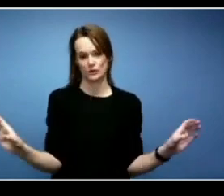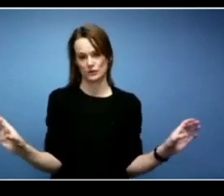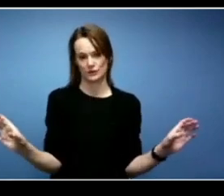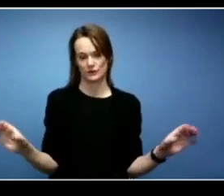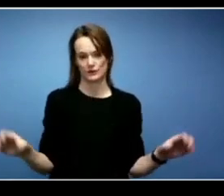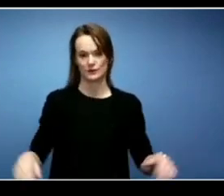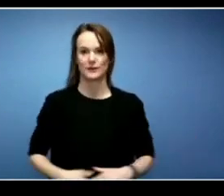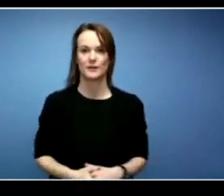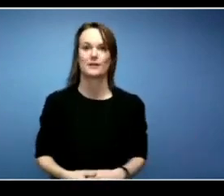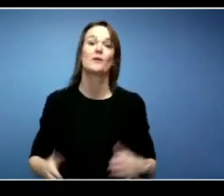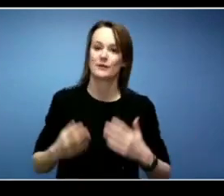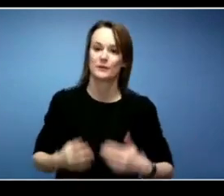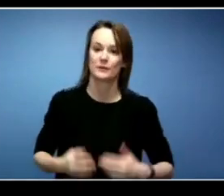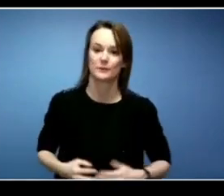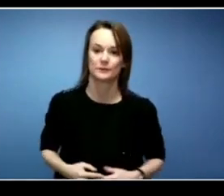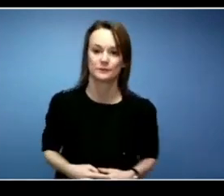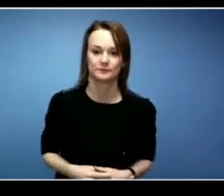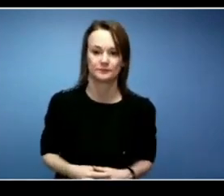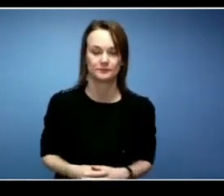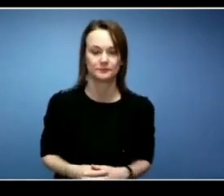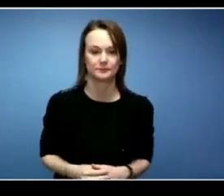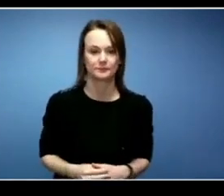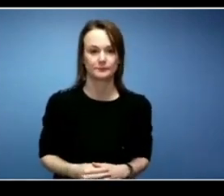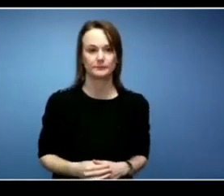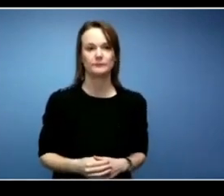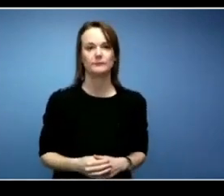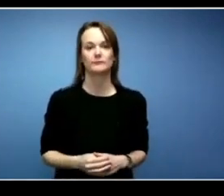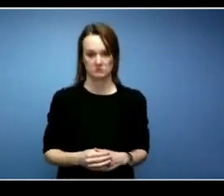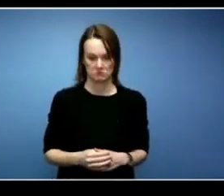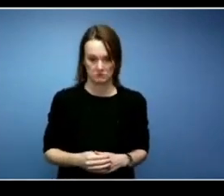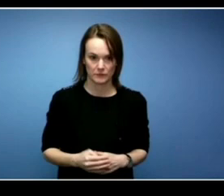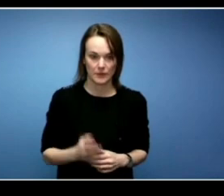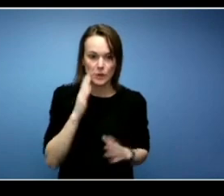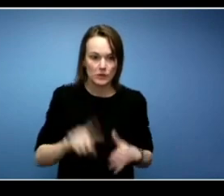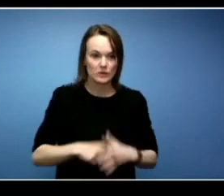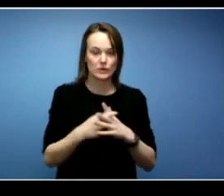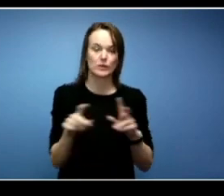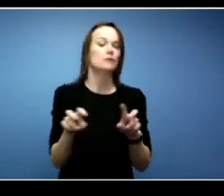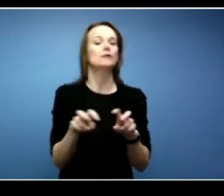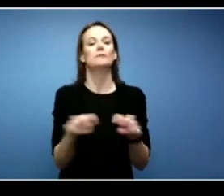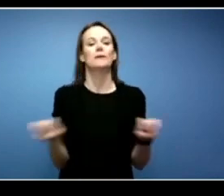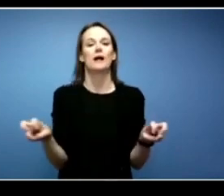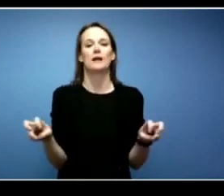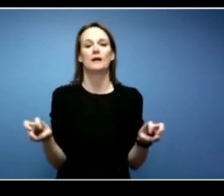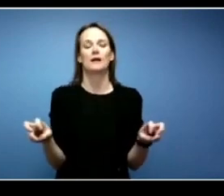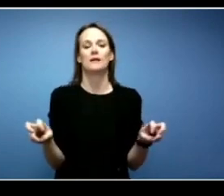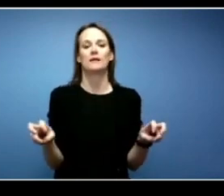So thank you. And so now, before we officially begin our panel, I just want to say to